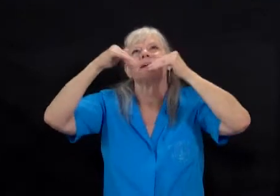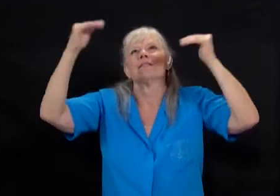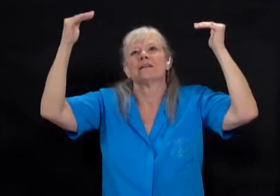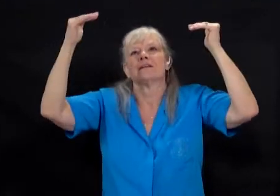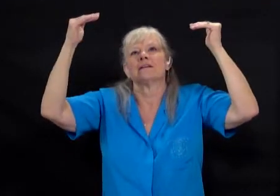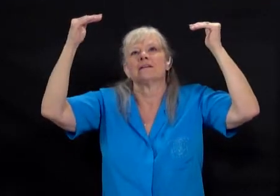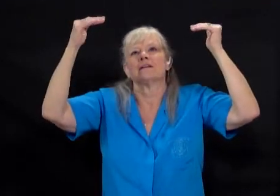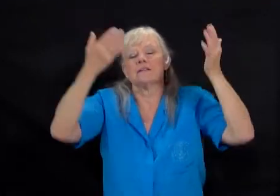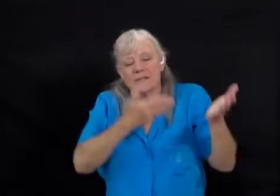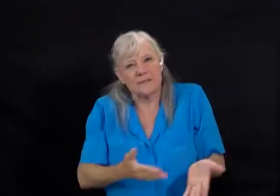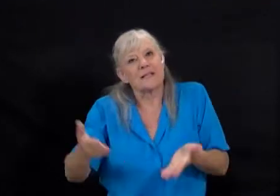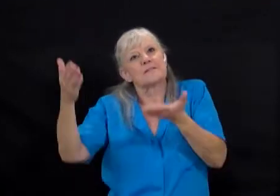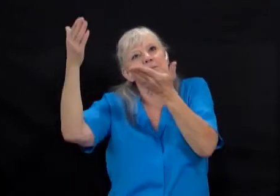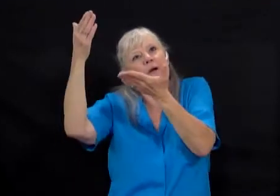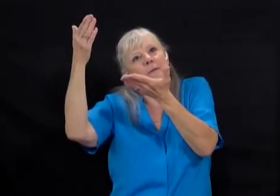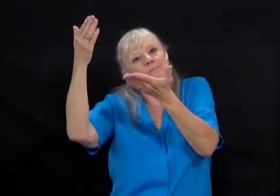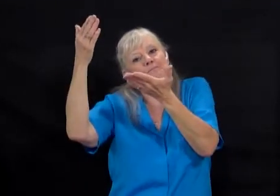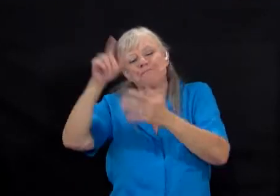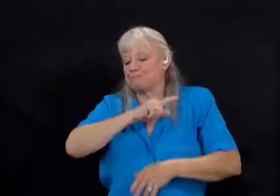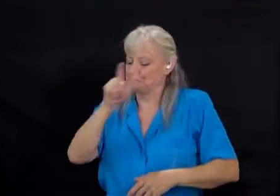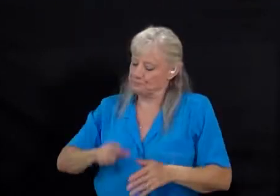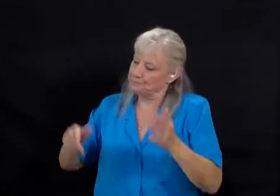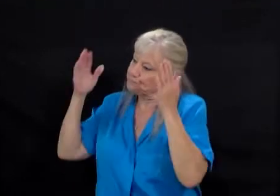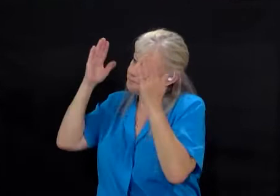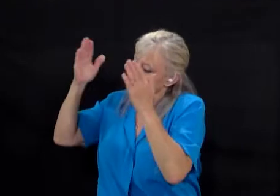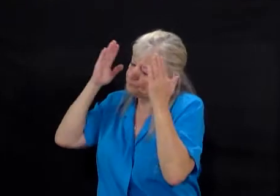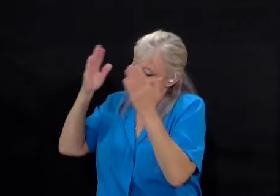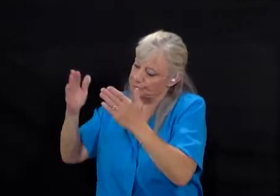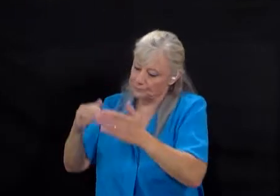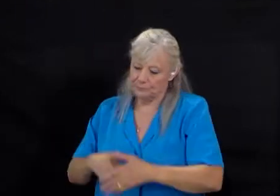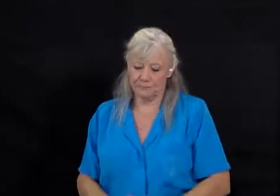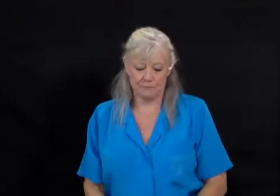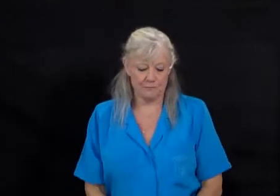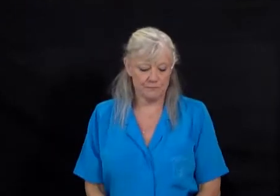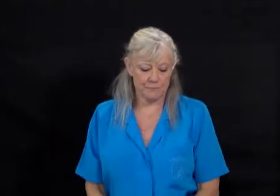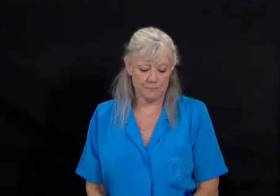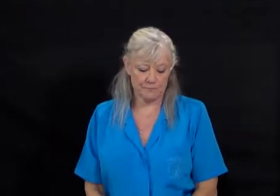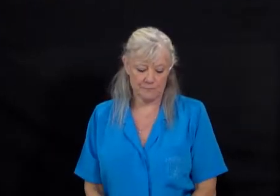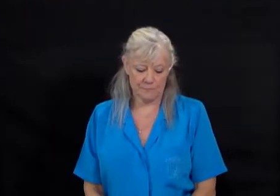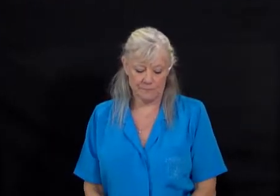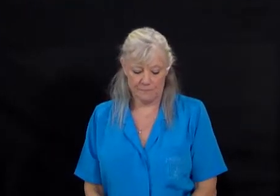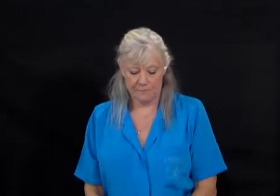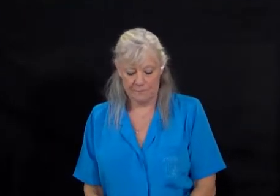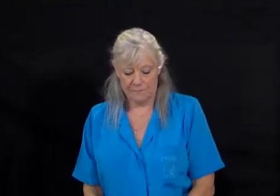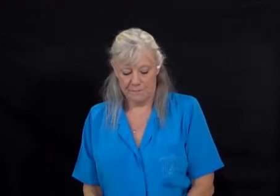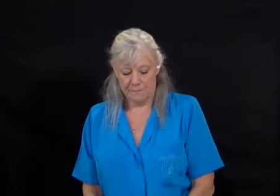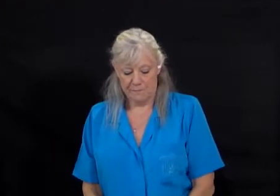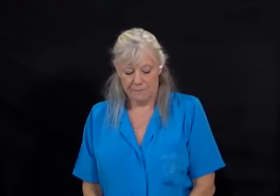presence. Let us pray to the Lord. Lord, hear our prayers.